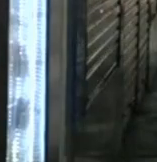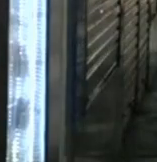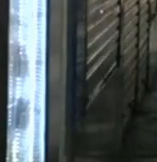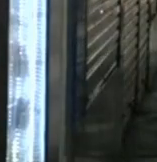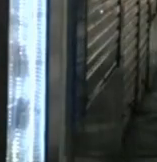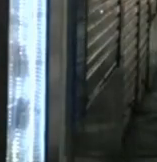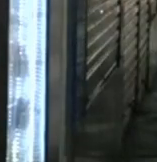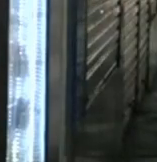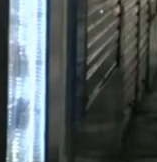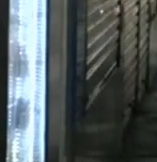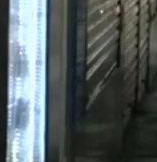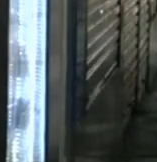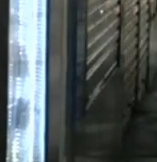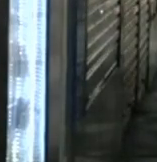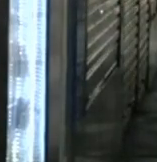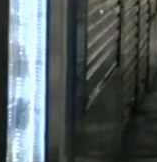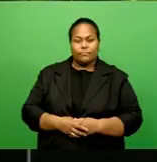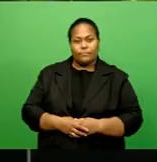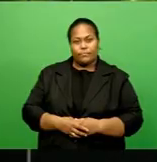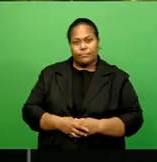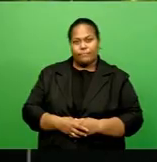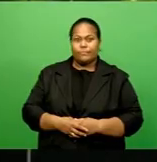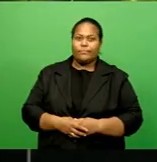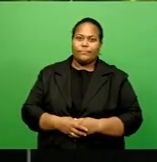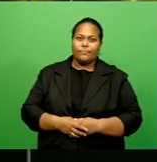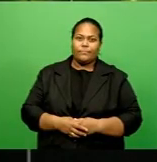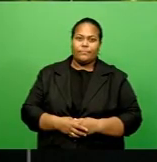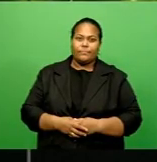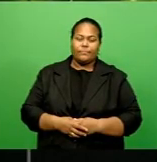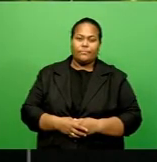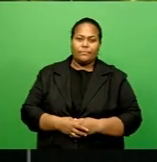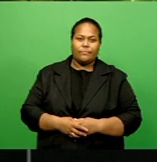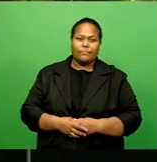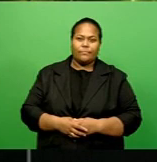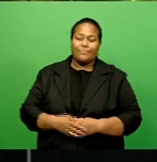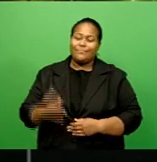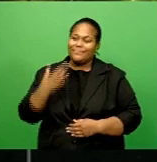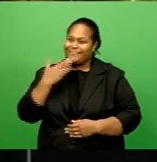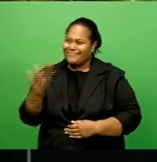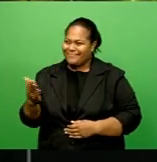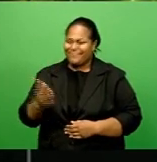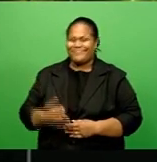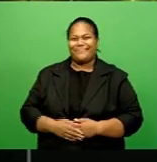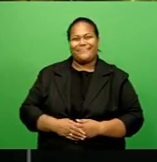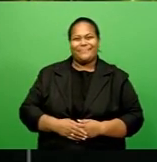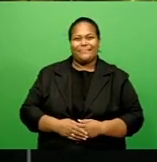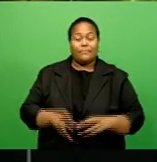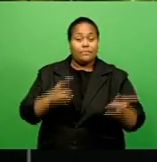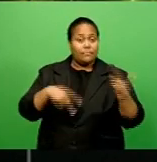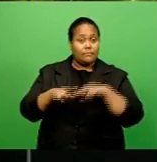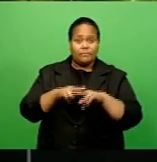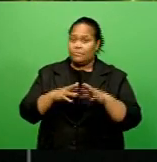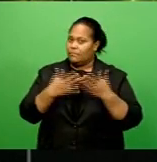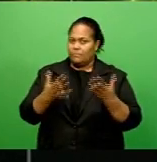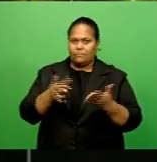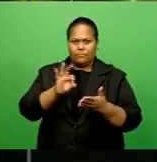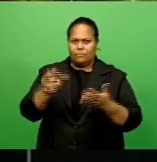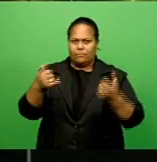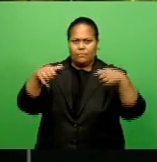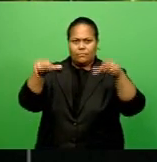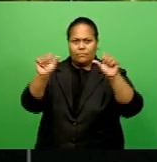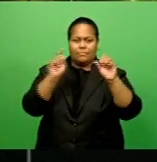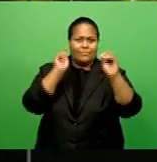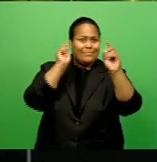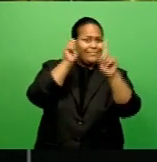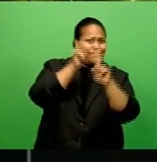to be set for the distribution. Minaka, Eleanor. Fiji may not be able to achieve its target under